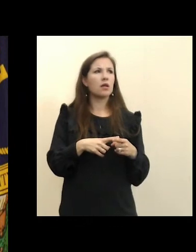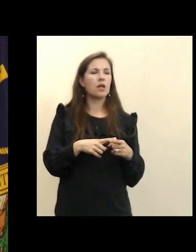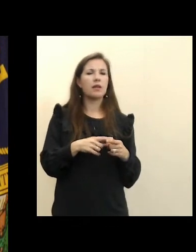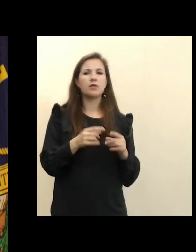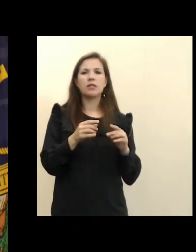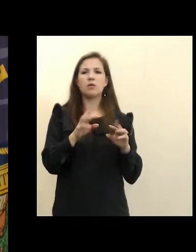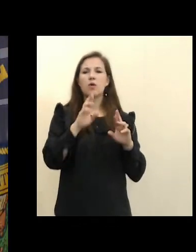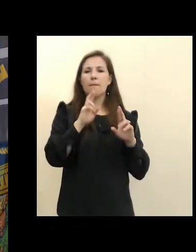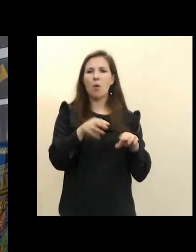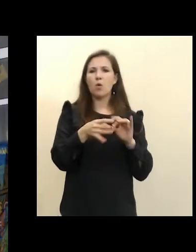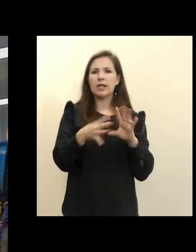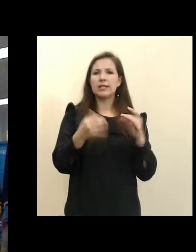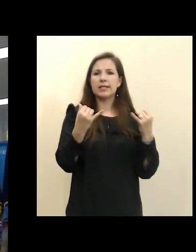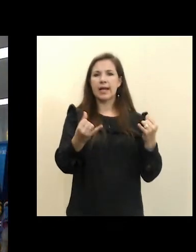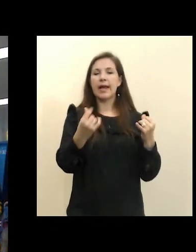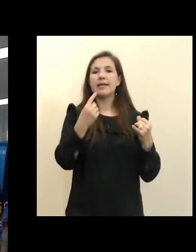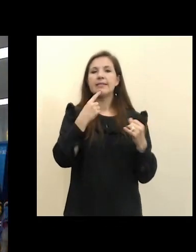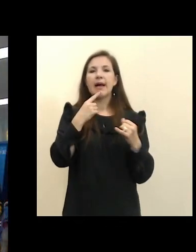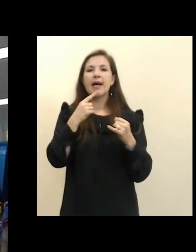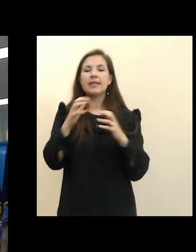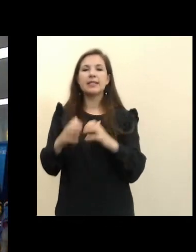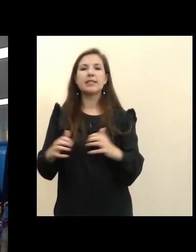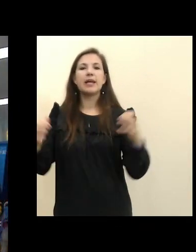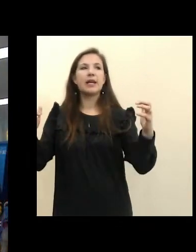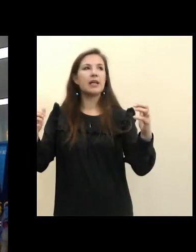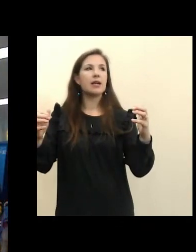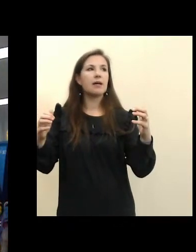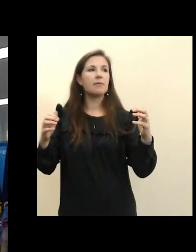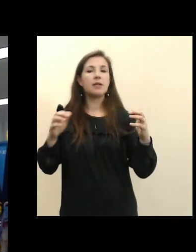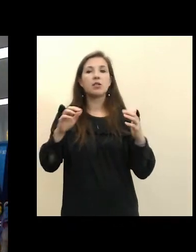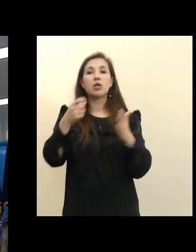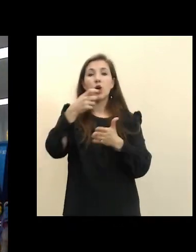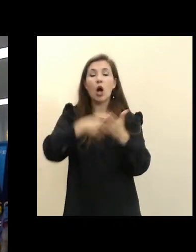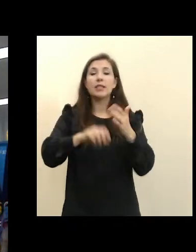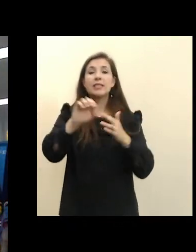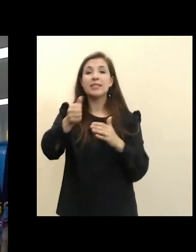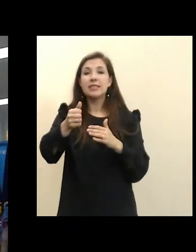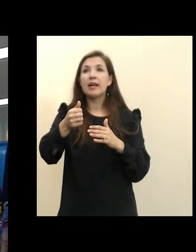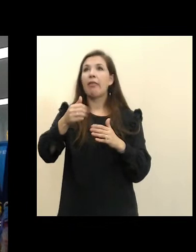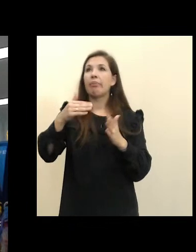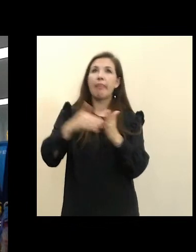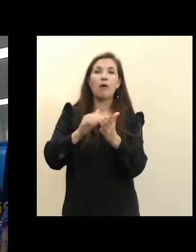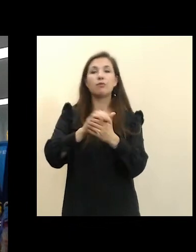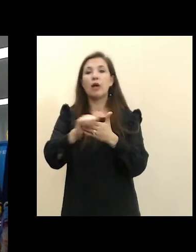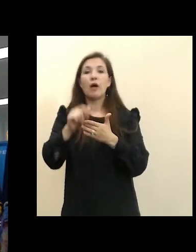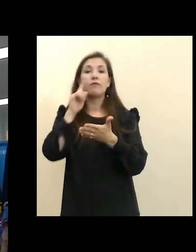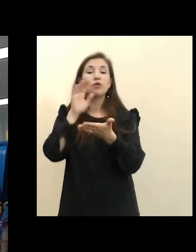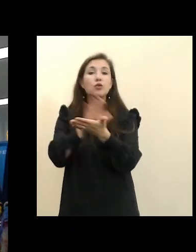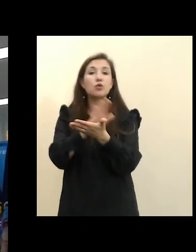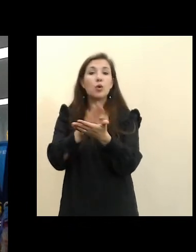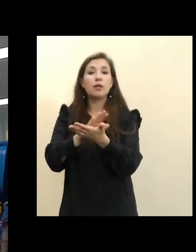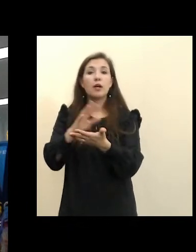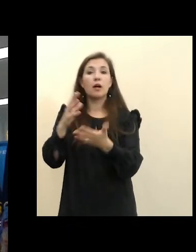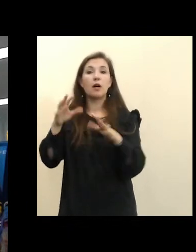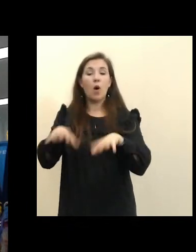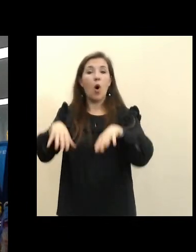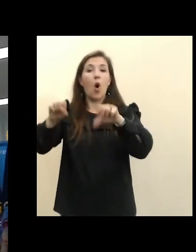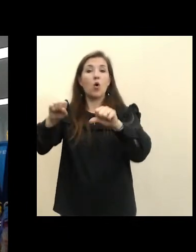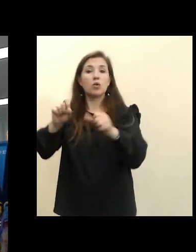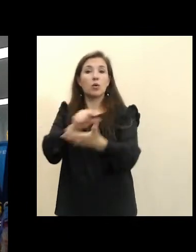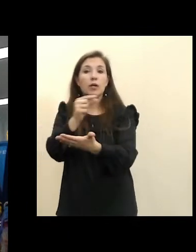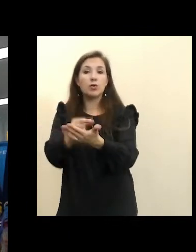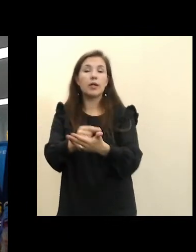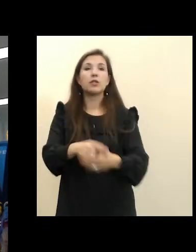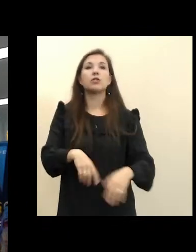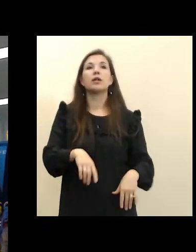saying that the stadium, it costs like tens of thousands of dollars for schools to have their graduations. Frontier District, $21,000, Orchard